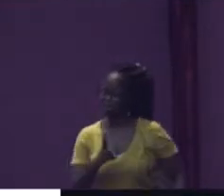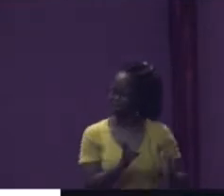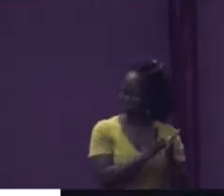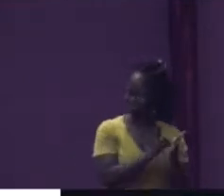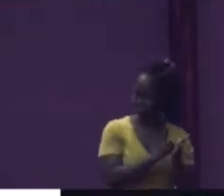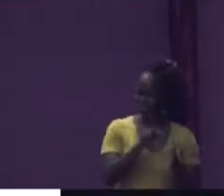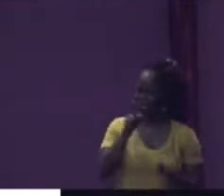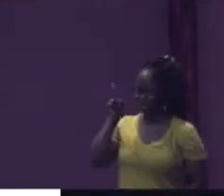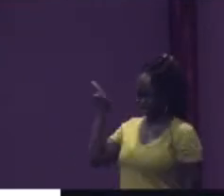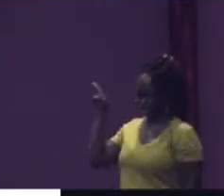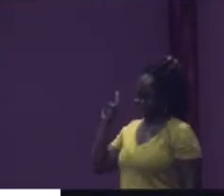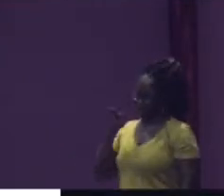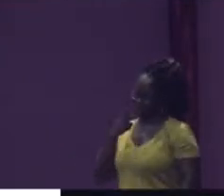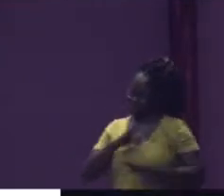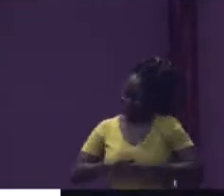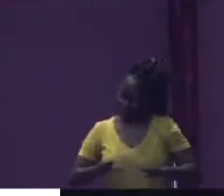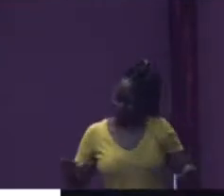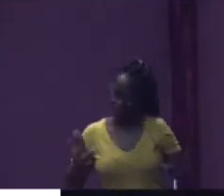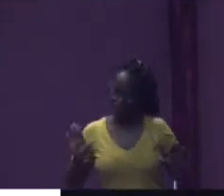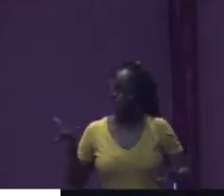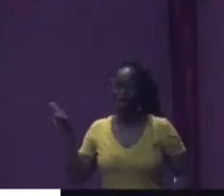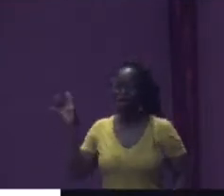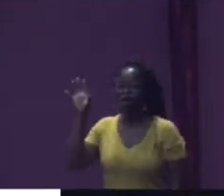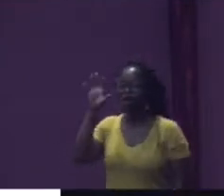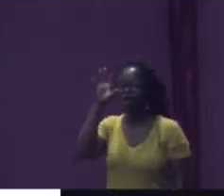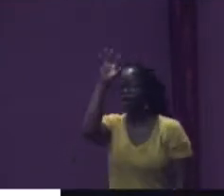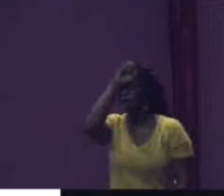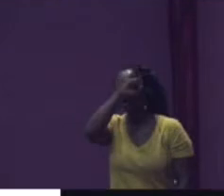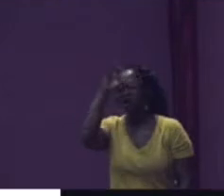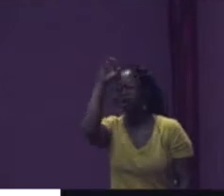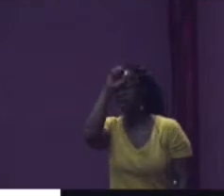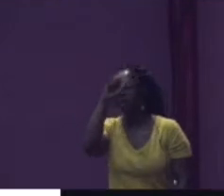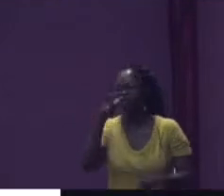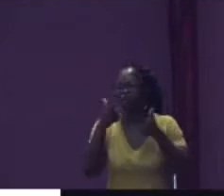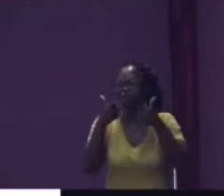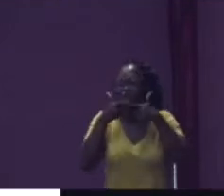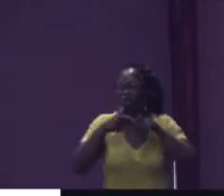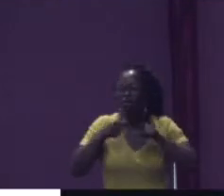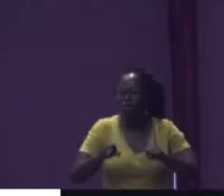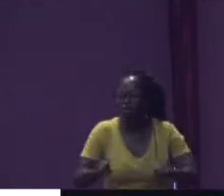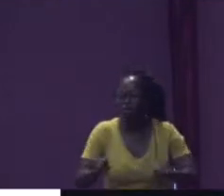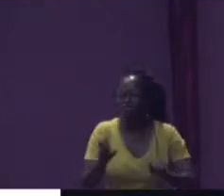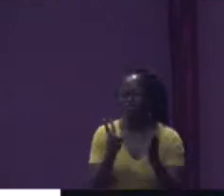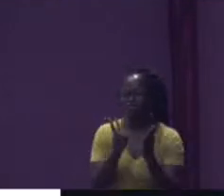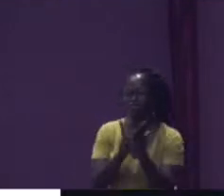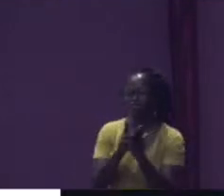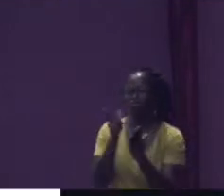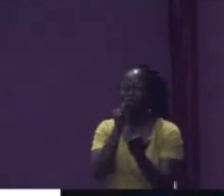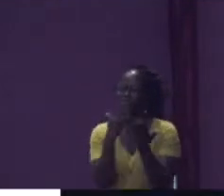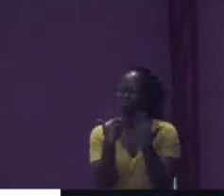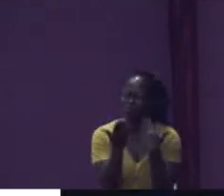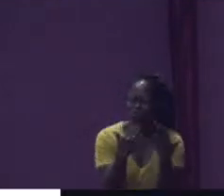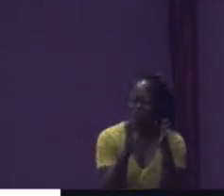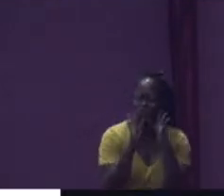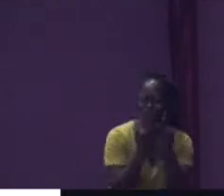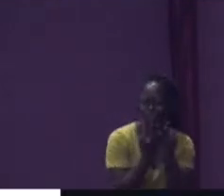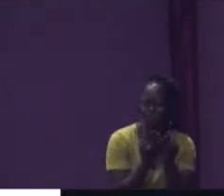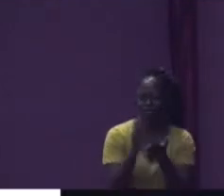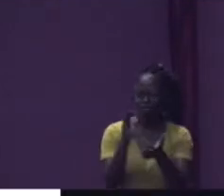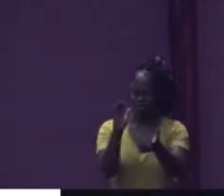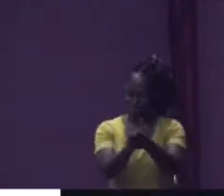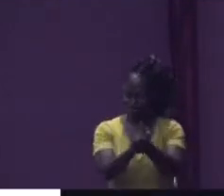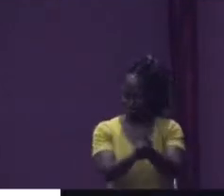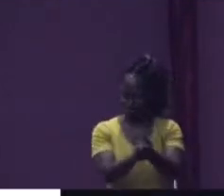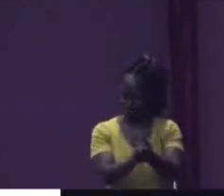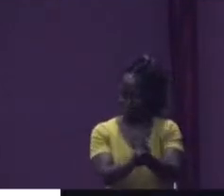case, Quiche, to talk to her husband's family,